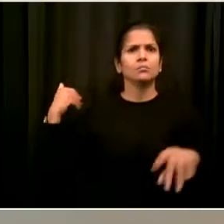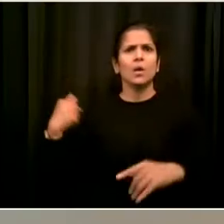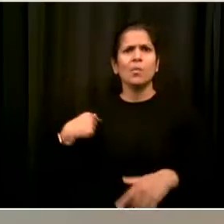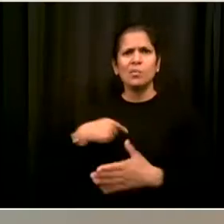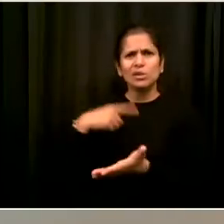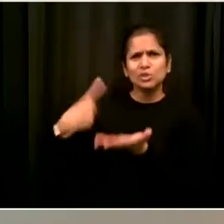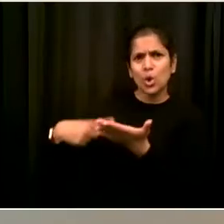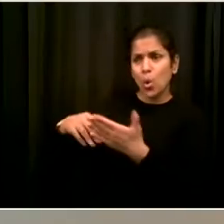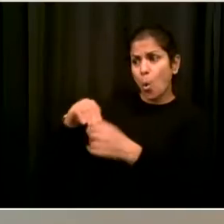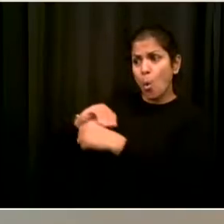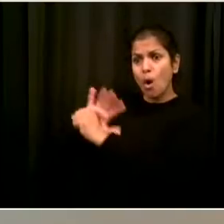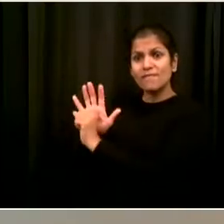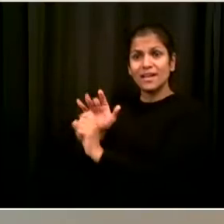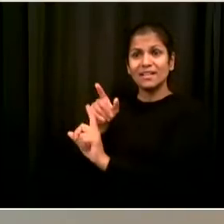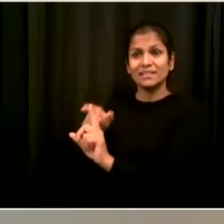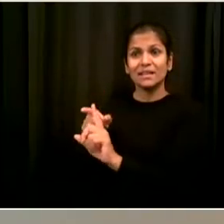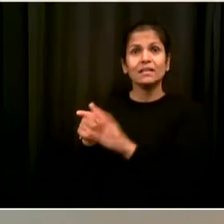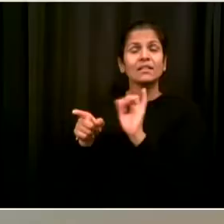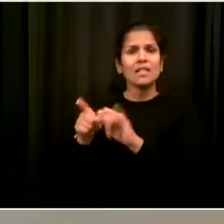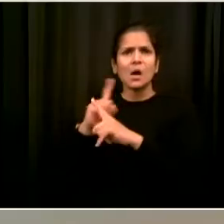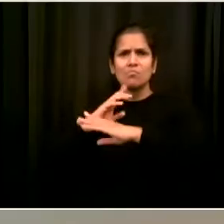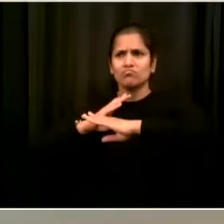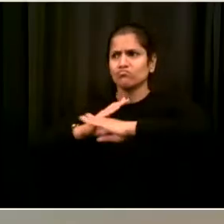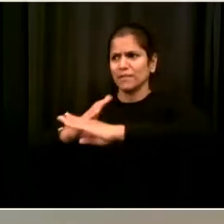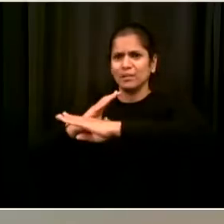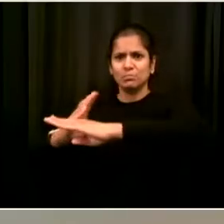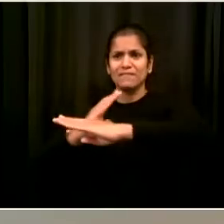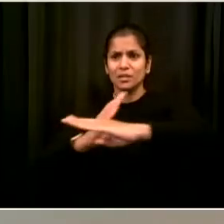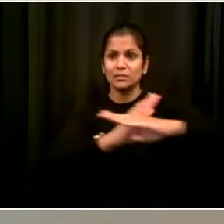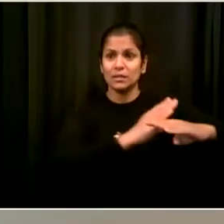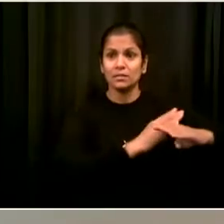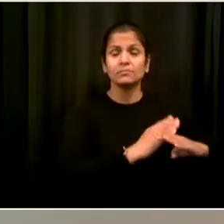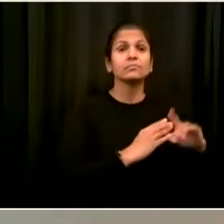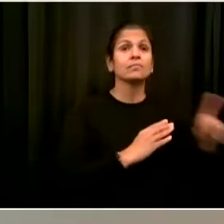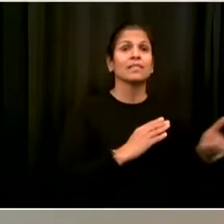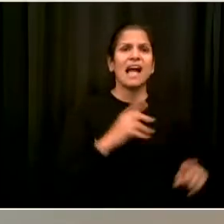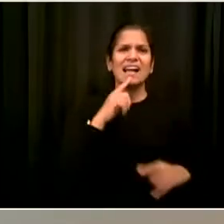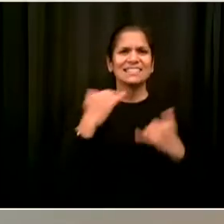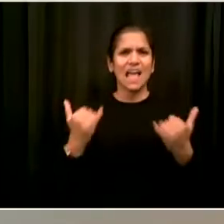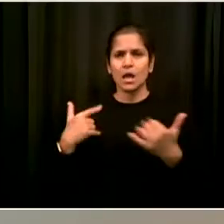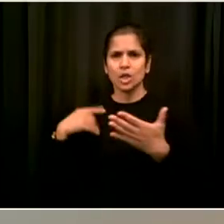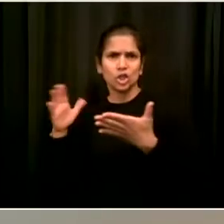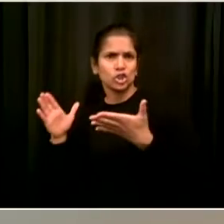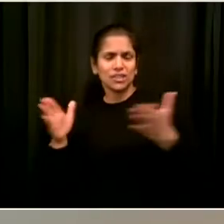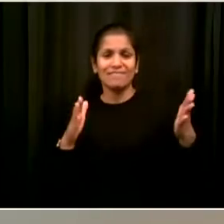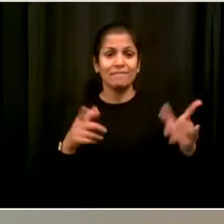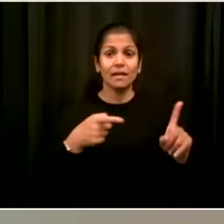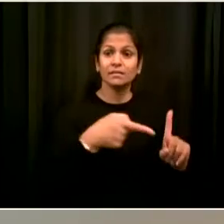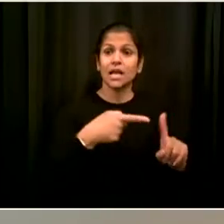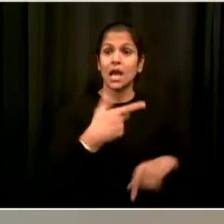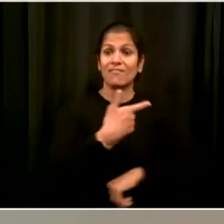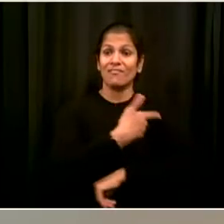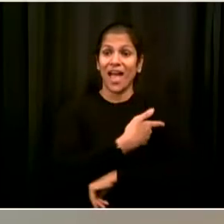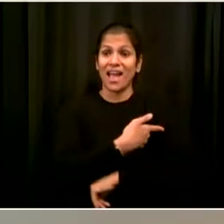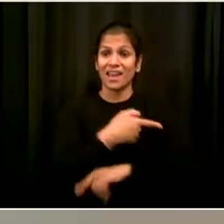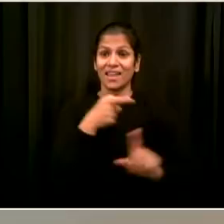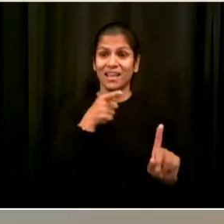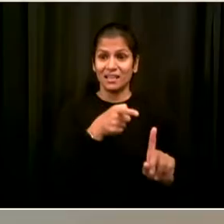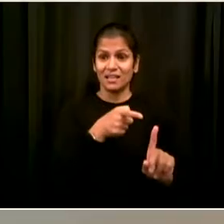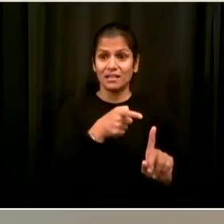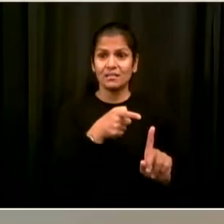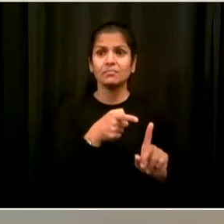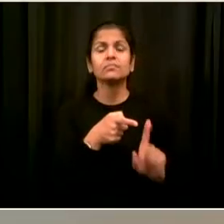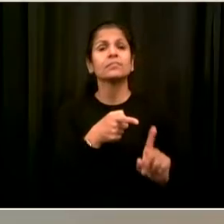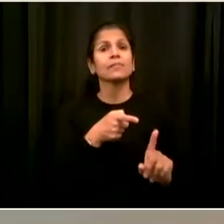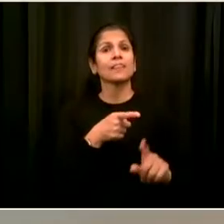channels that we have at our disposal, from robocalls to emails to flyers. But we also have regular forums with tenant leaders,